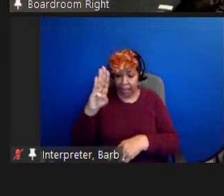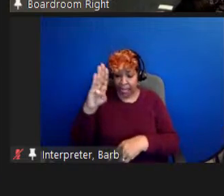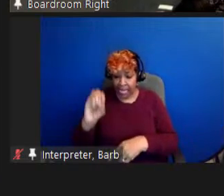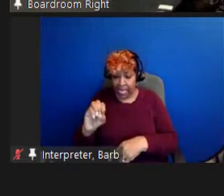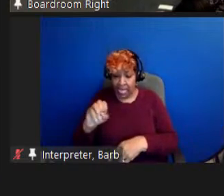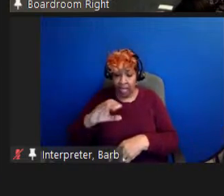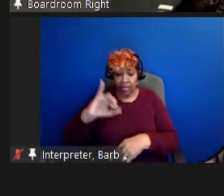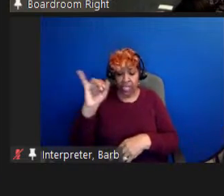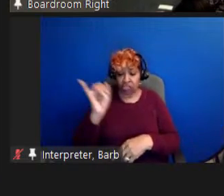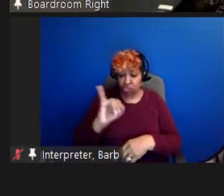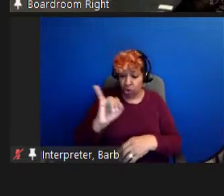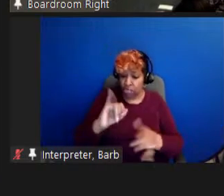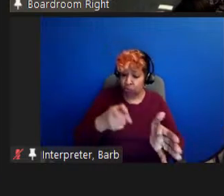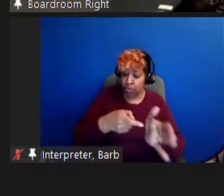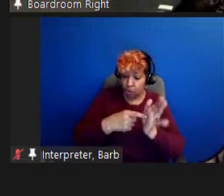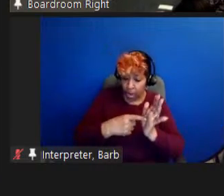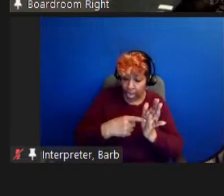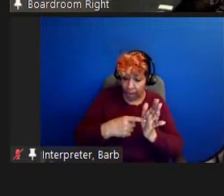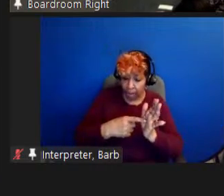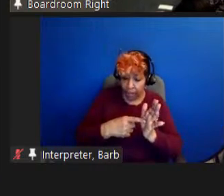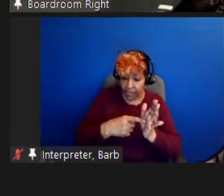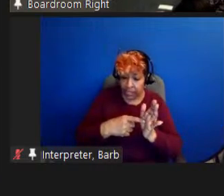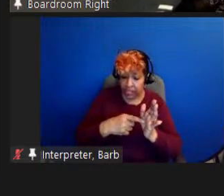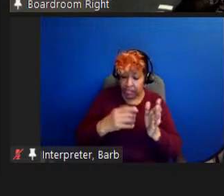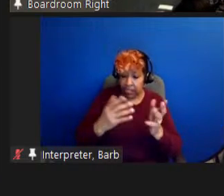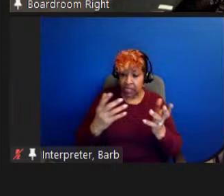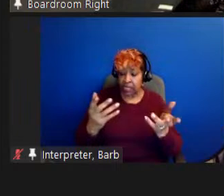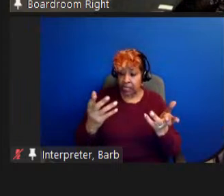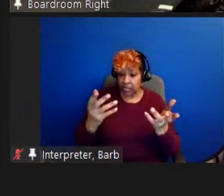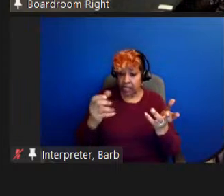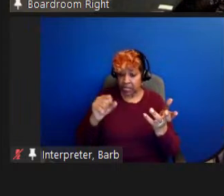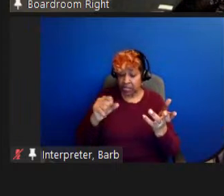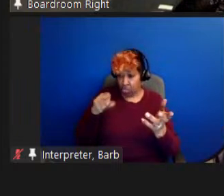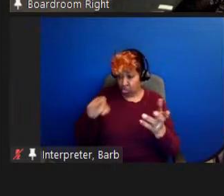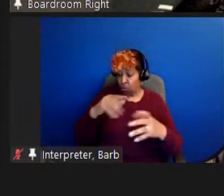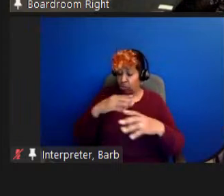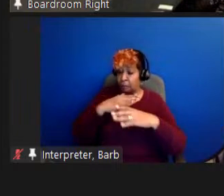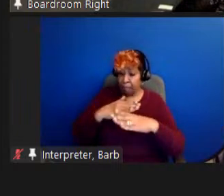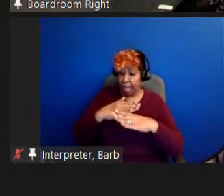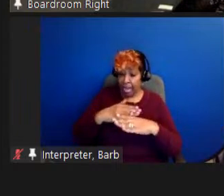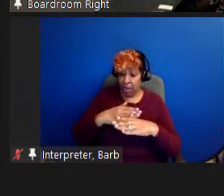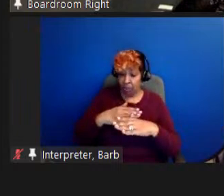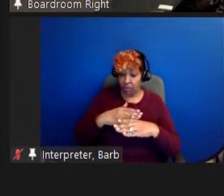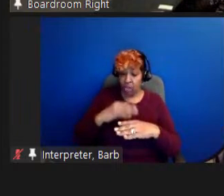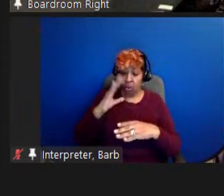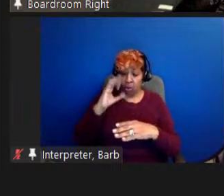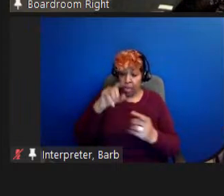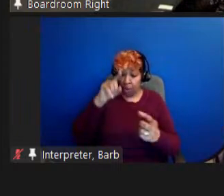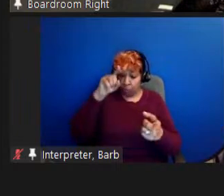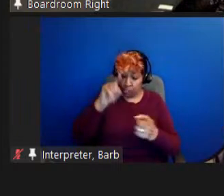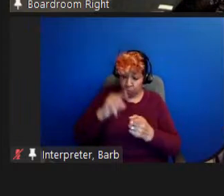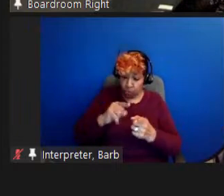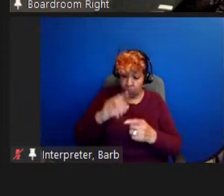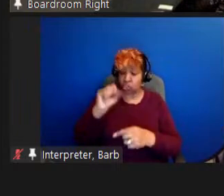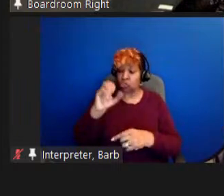Yes, those fun things, all of yes. those things. Will those barriers to entry be reduced so that your normal, regular